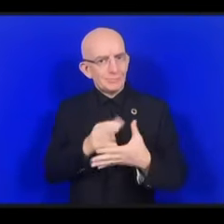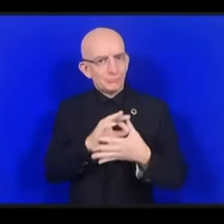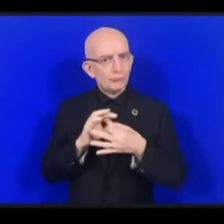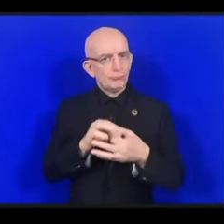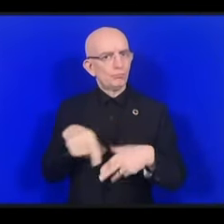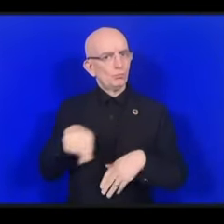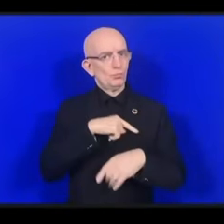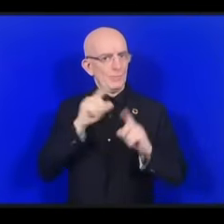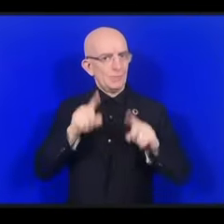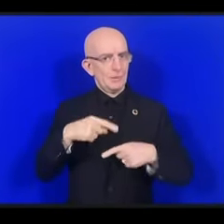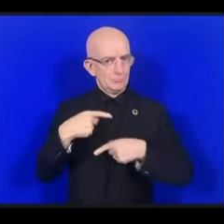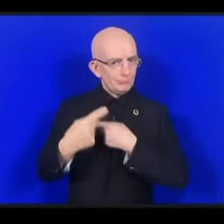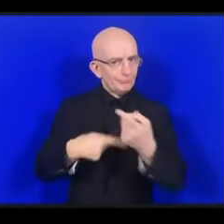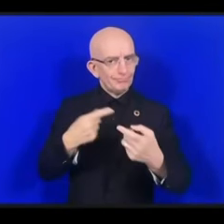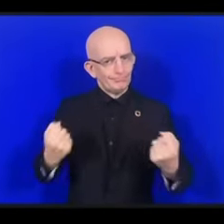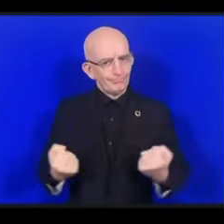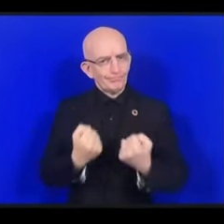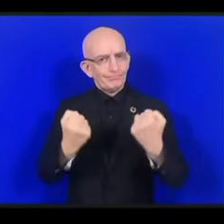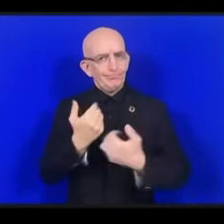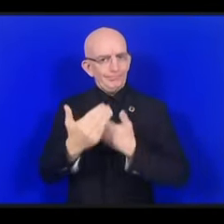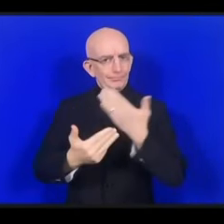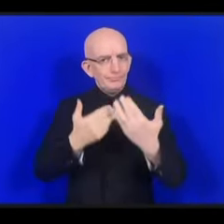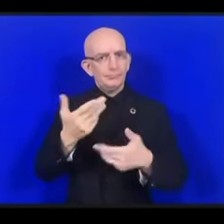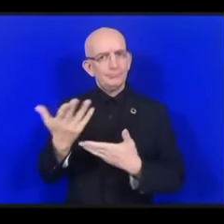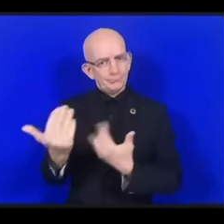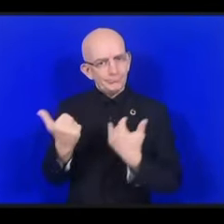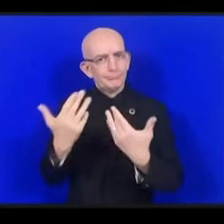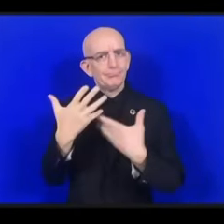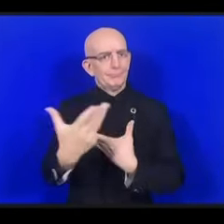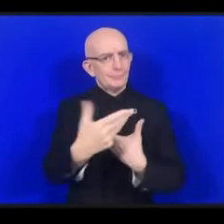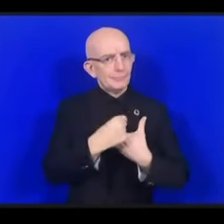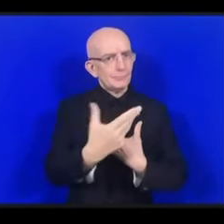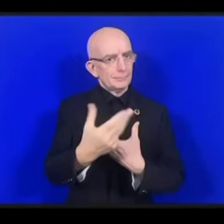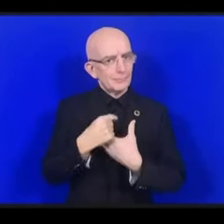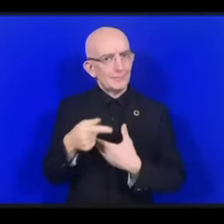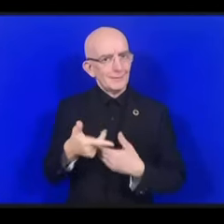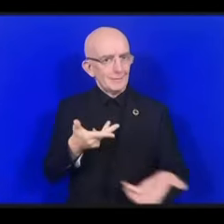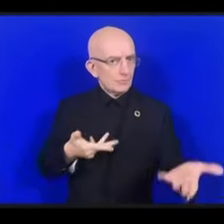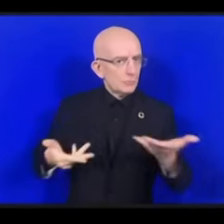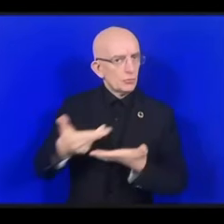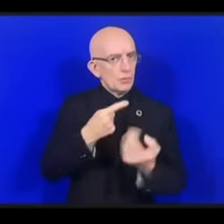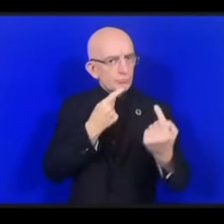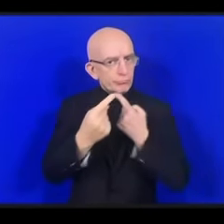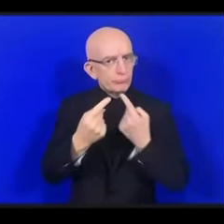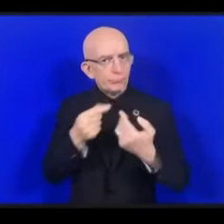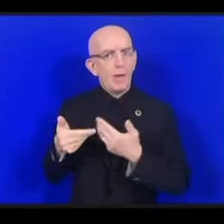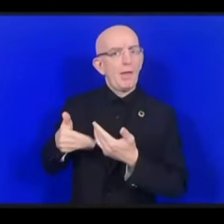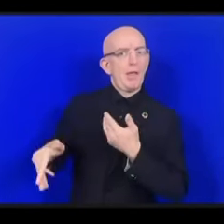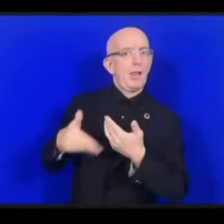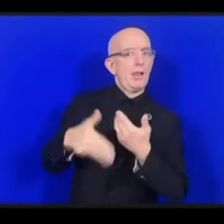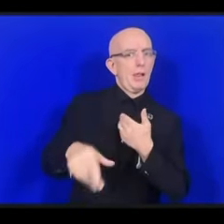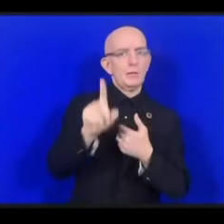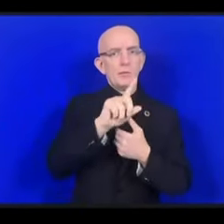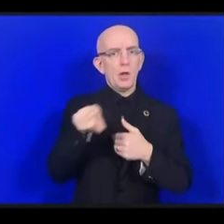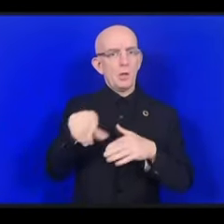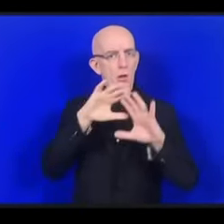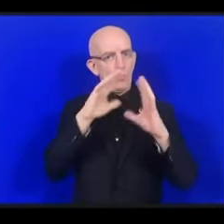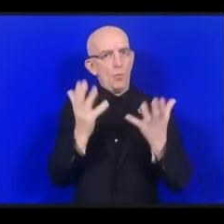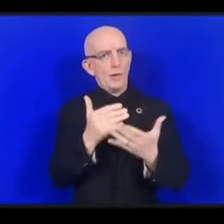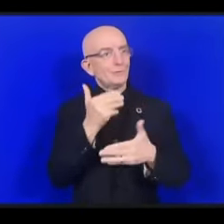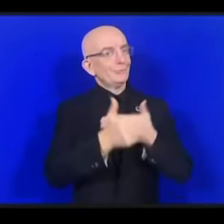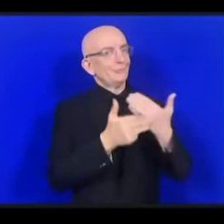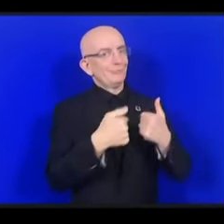geographic, demographic, and other dimensions in our participation, create more opportunities for youth and